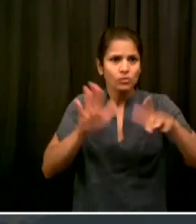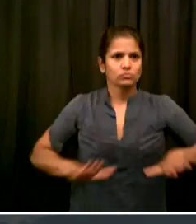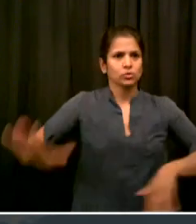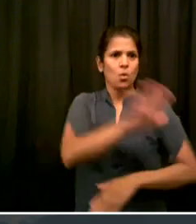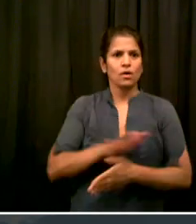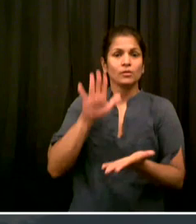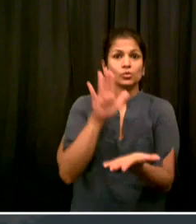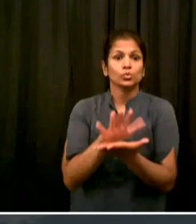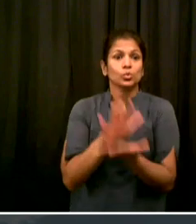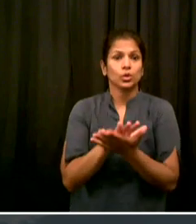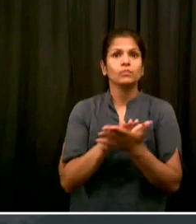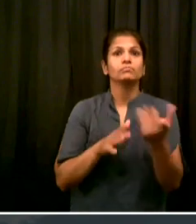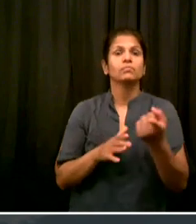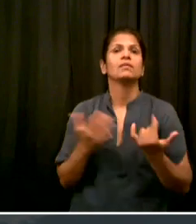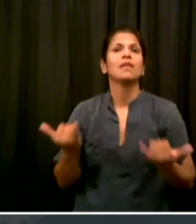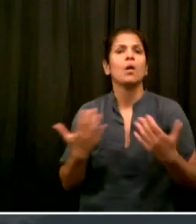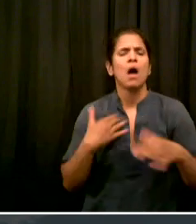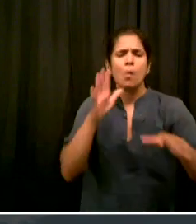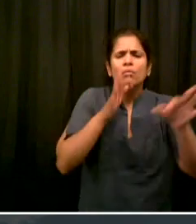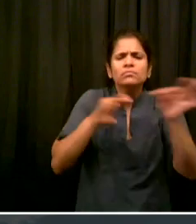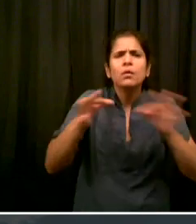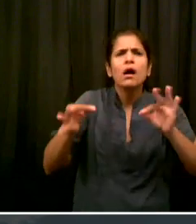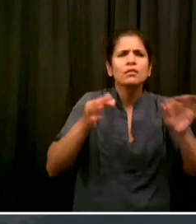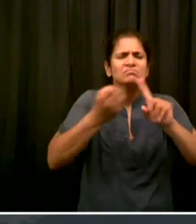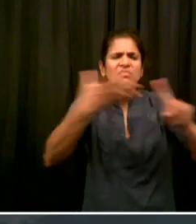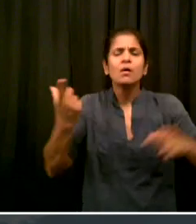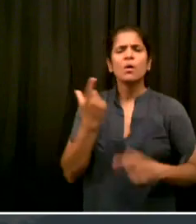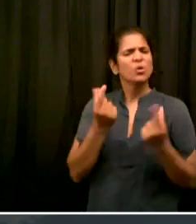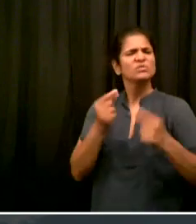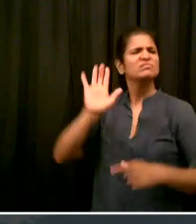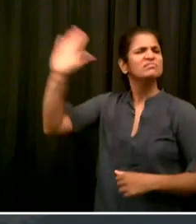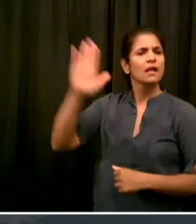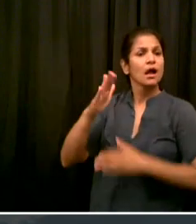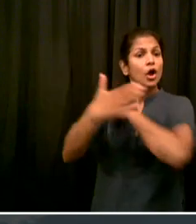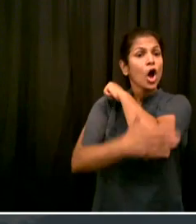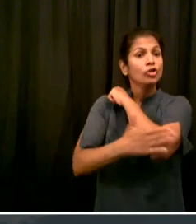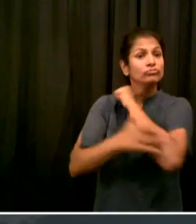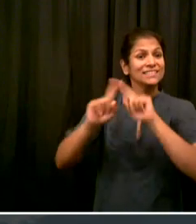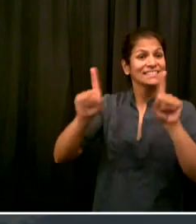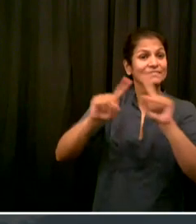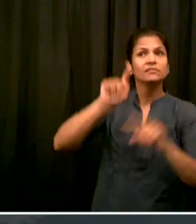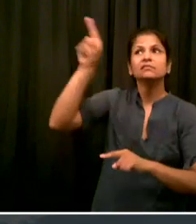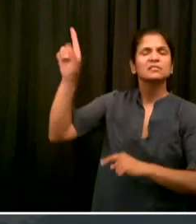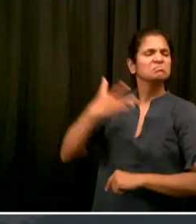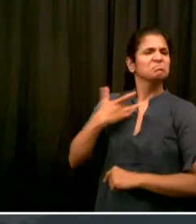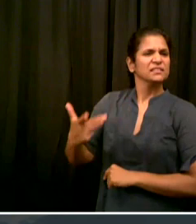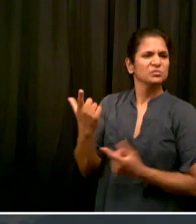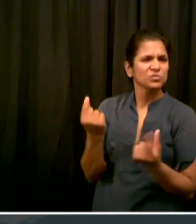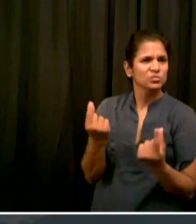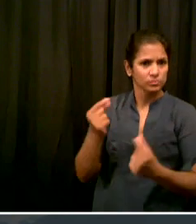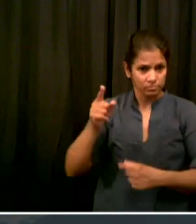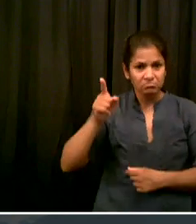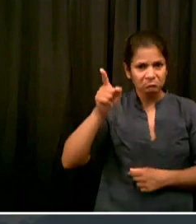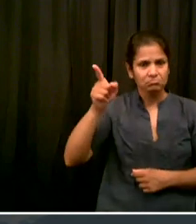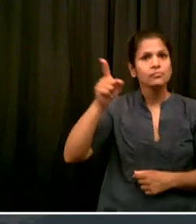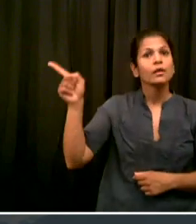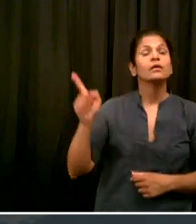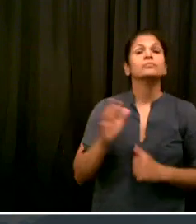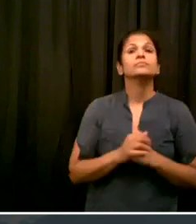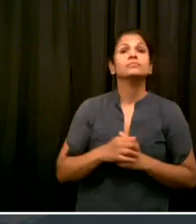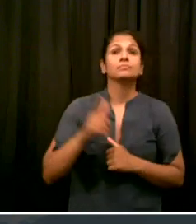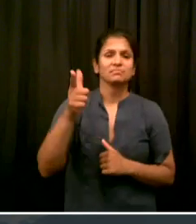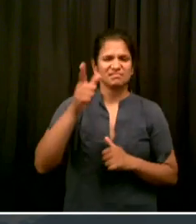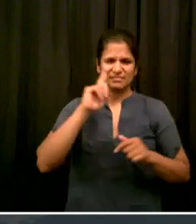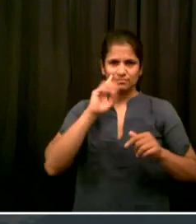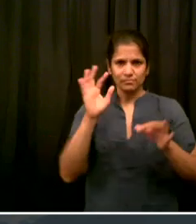up. First of all, I made clear we have a 3% test threshold. In other